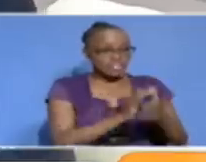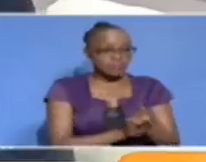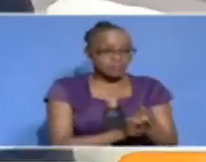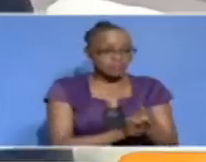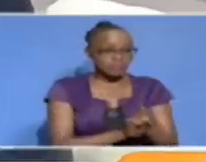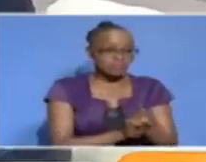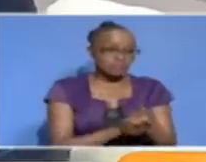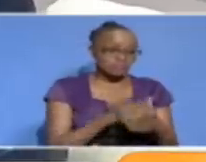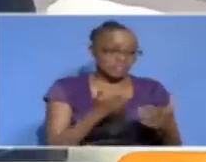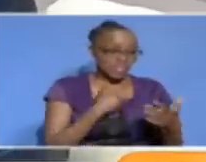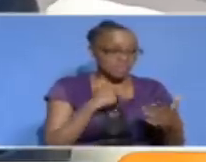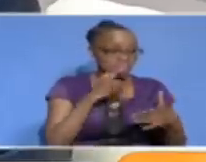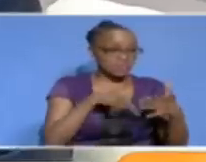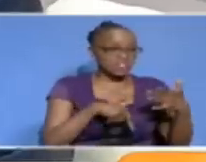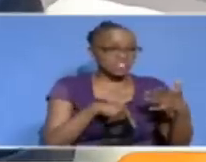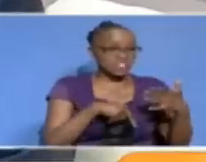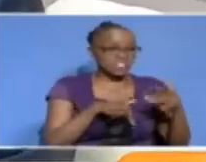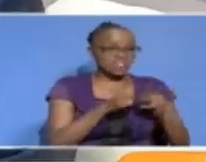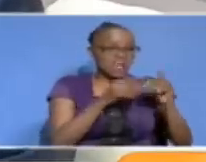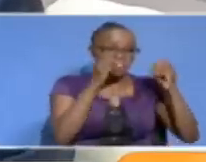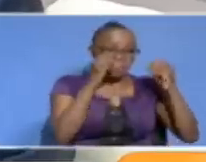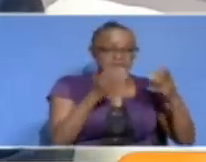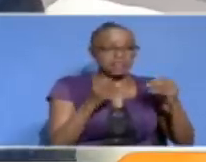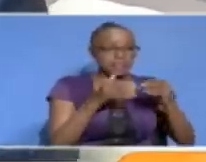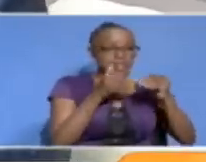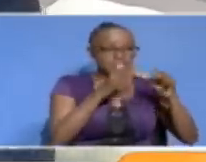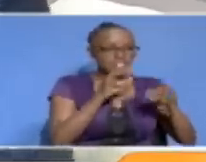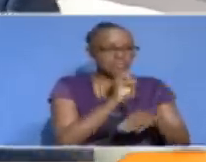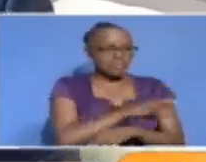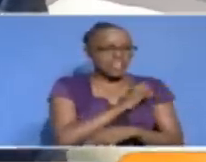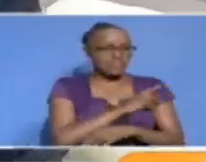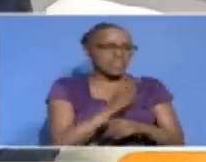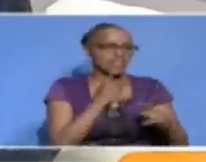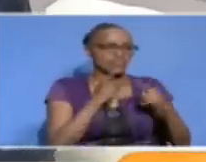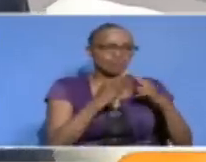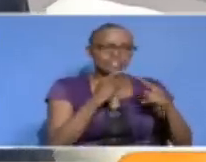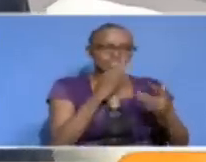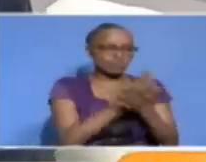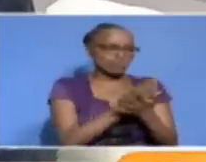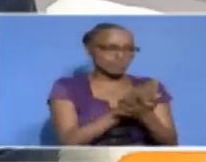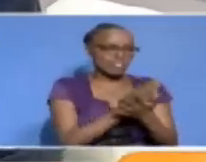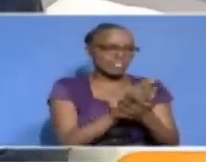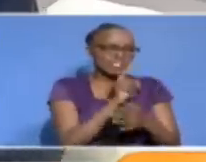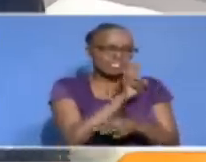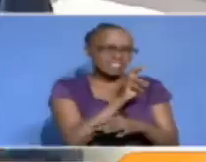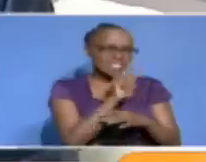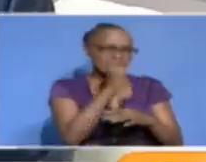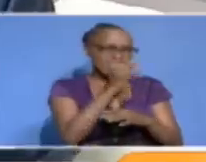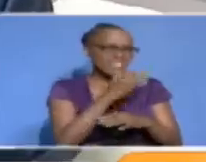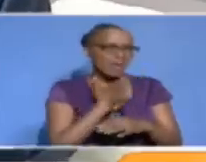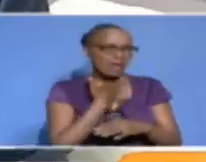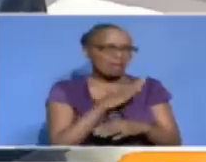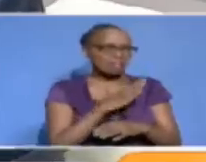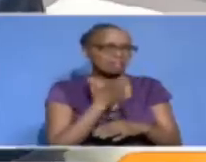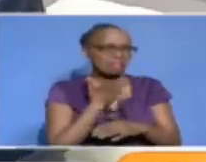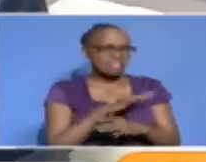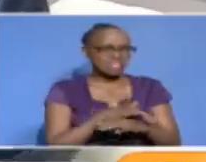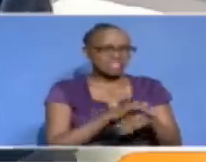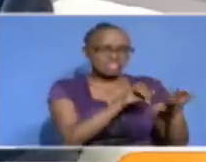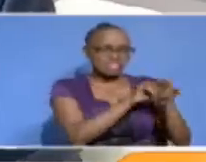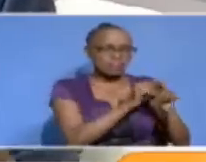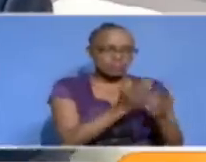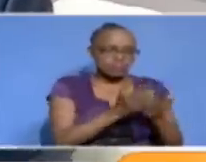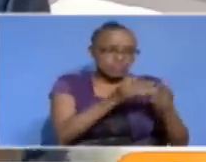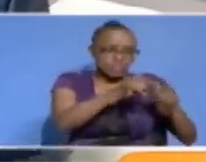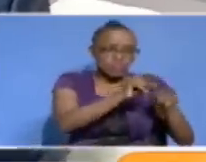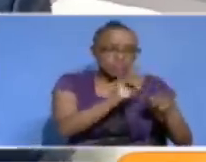I've got you know, so many leaders wanaogopa kuongea ukweli yao. Wanaona Wakenya watakuchukia. Just present yourself